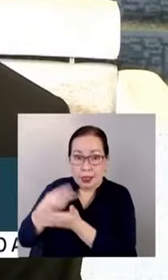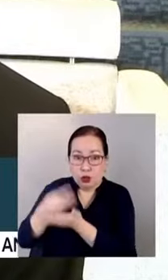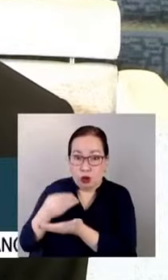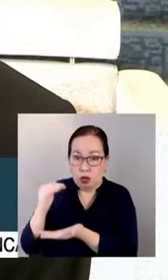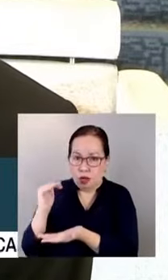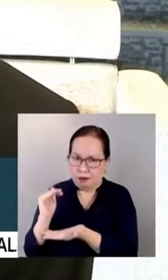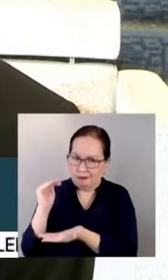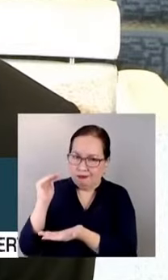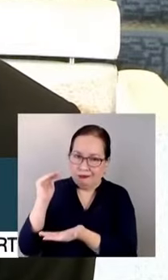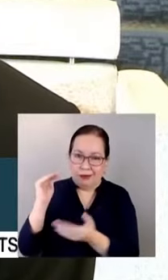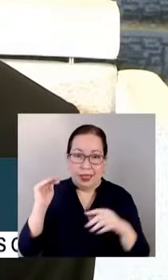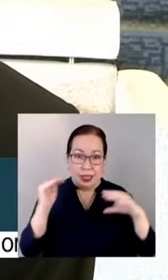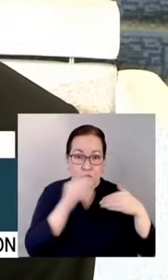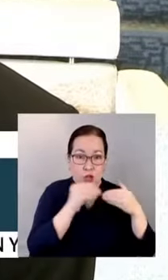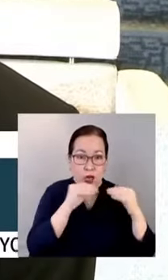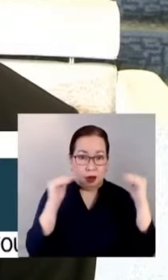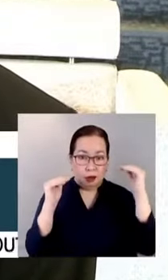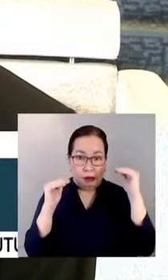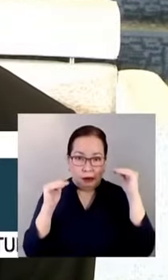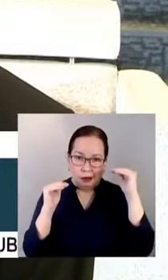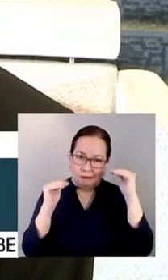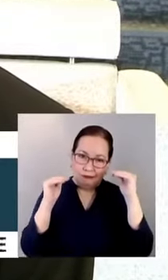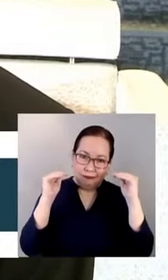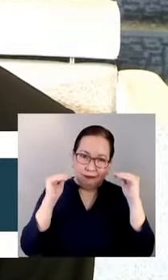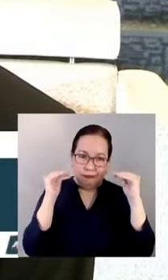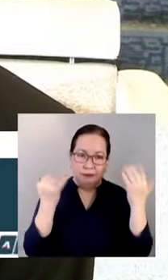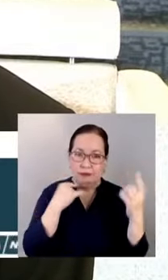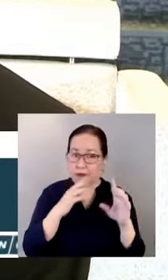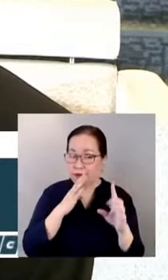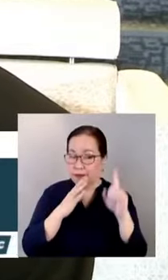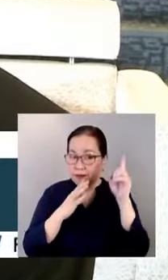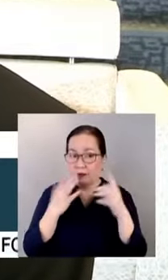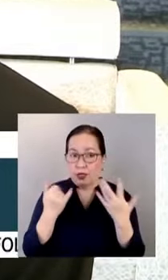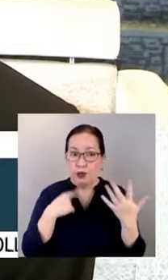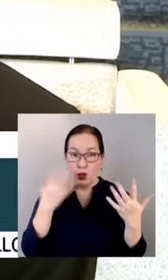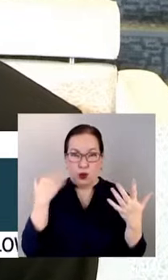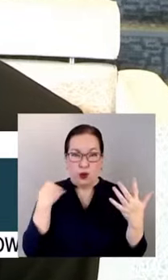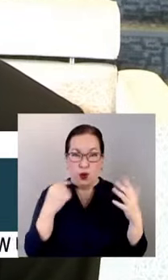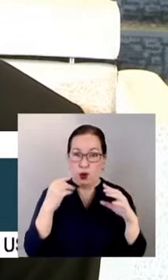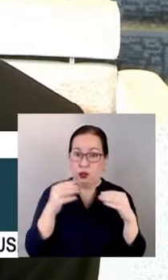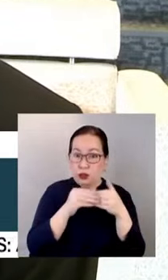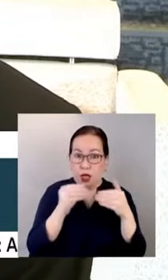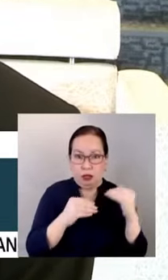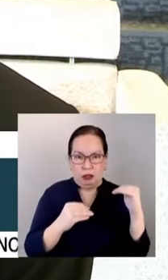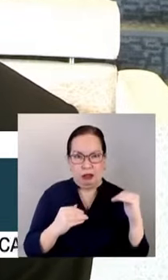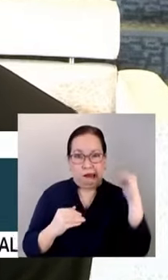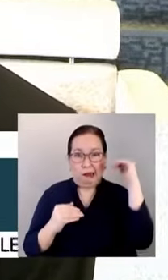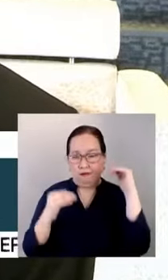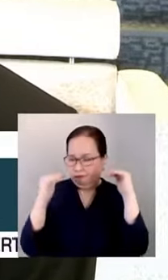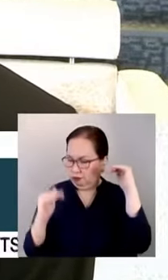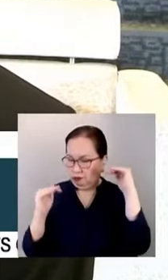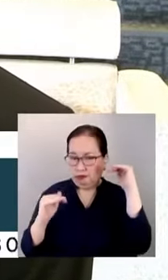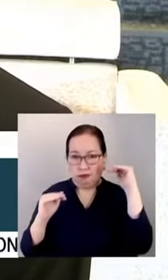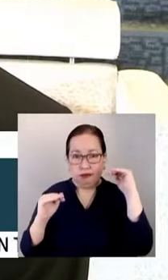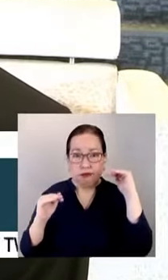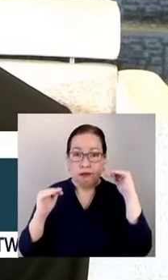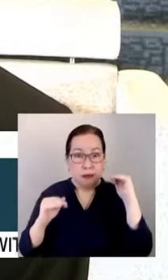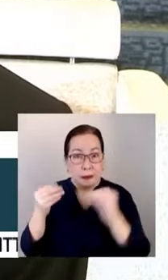Maybe, kasi baka tapos na yung strong dollar period. We may not be as concerned